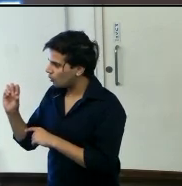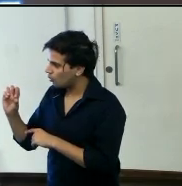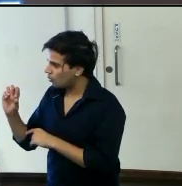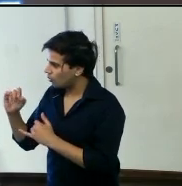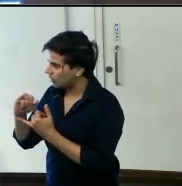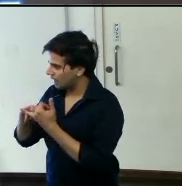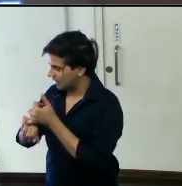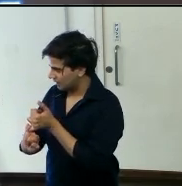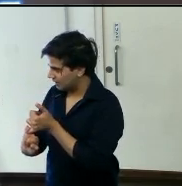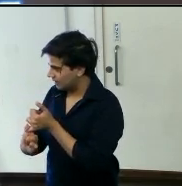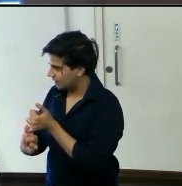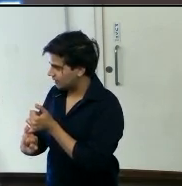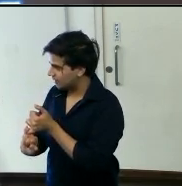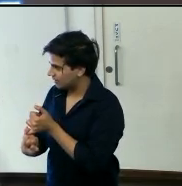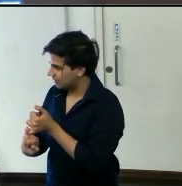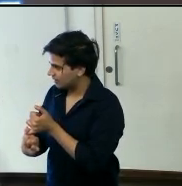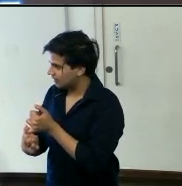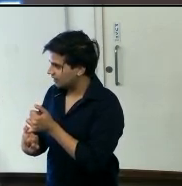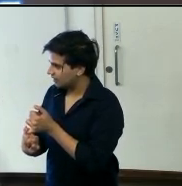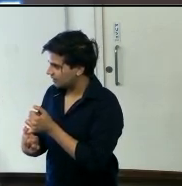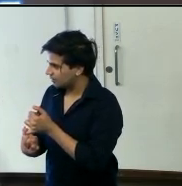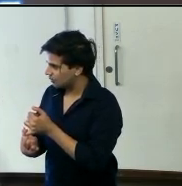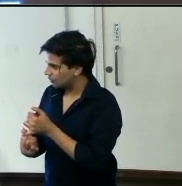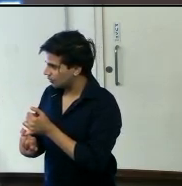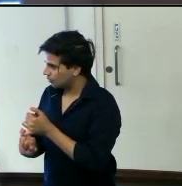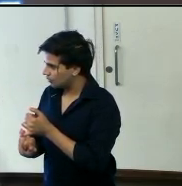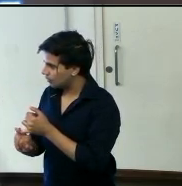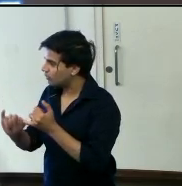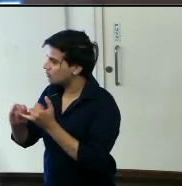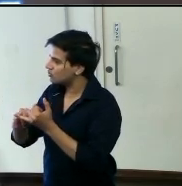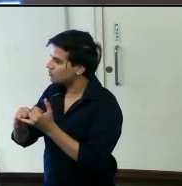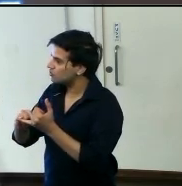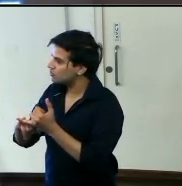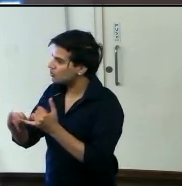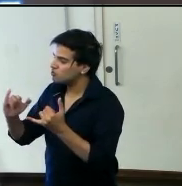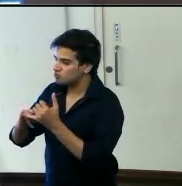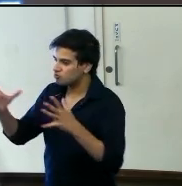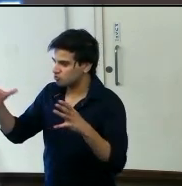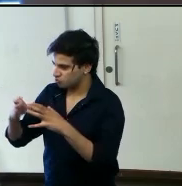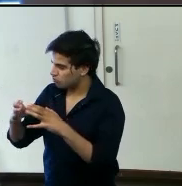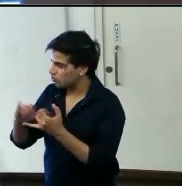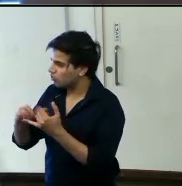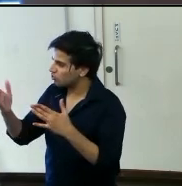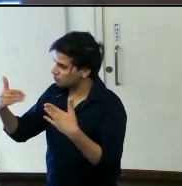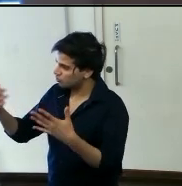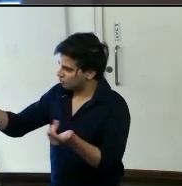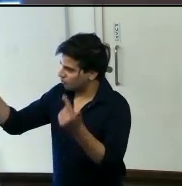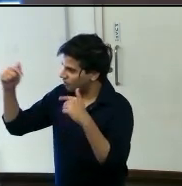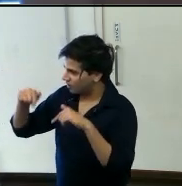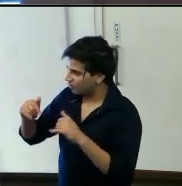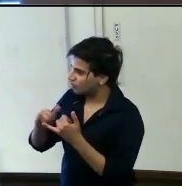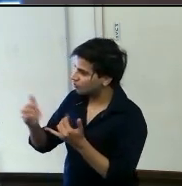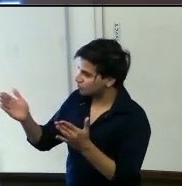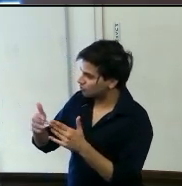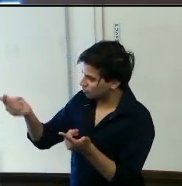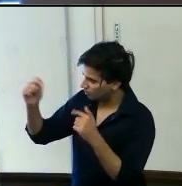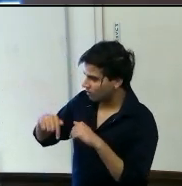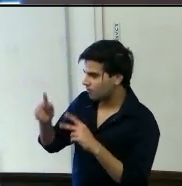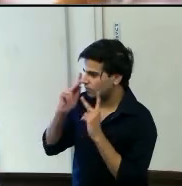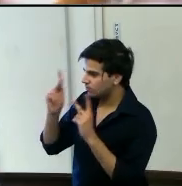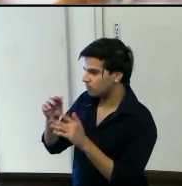All right. Thank you. Thank you very much. Thank you, Ravi. And thank you, ma'am. Thanks a lot. And thank you, audience.